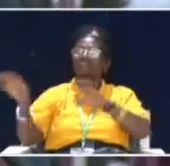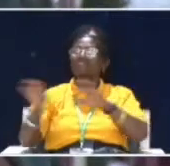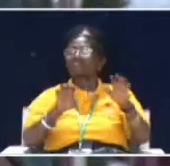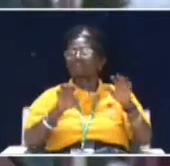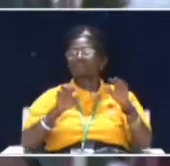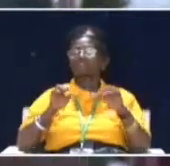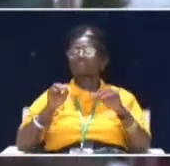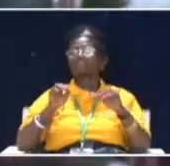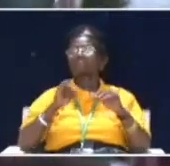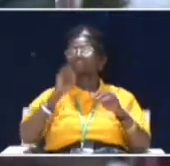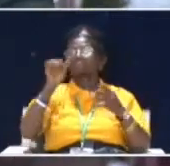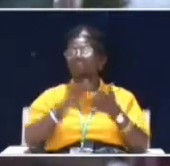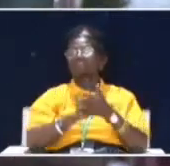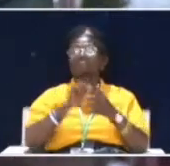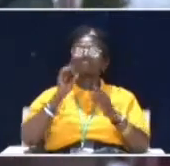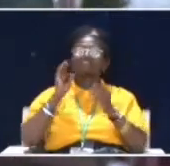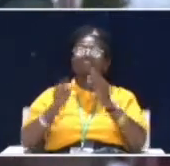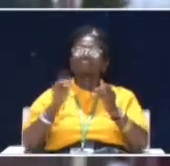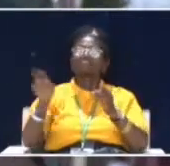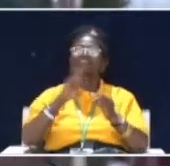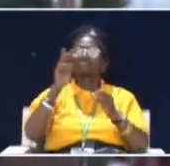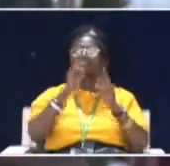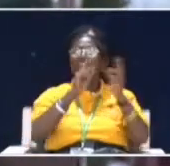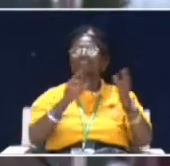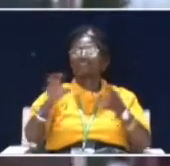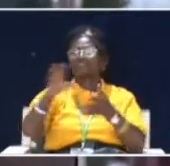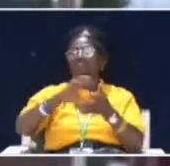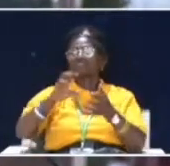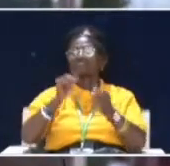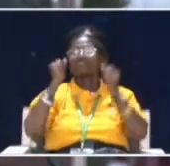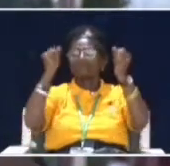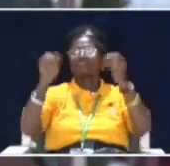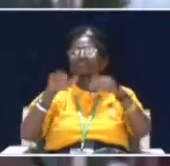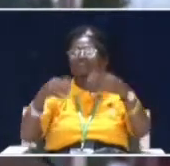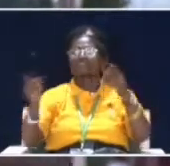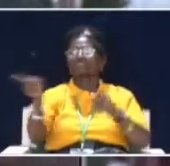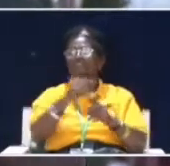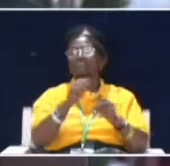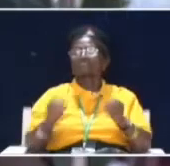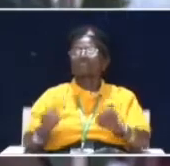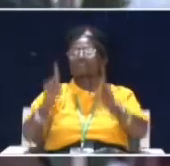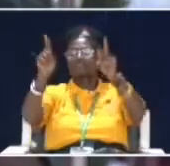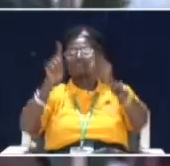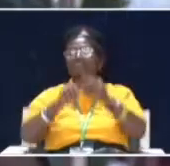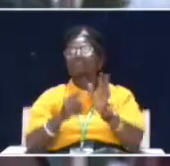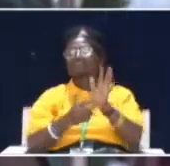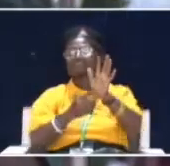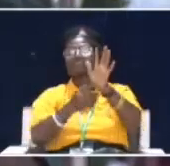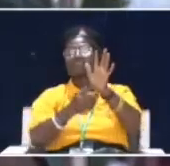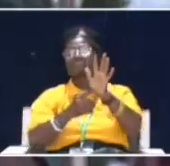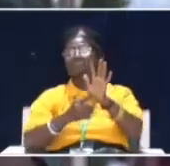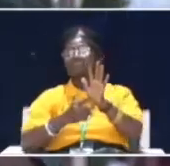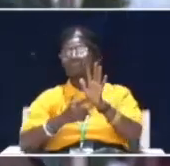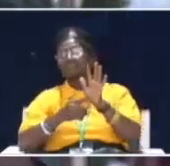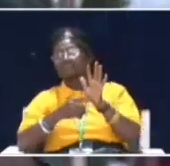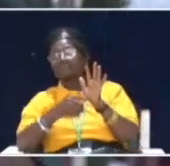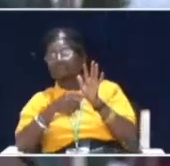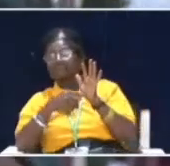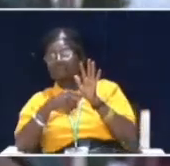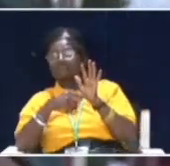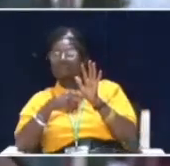Is that if you are already corrupt, power gives you an opportunity to show.